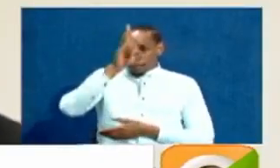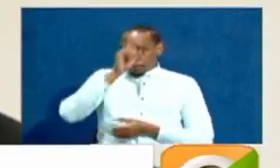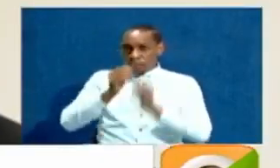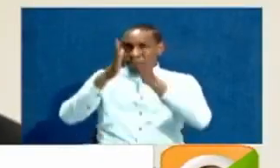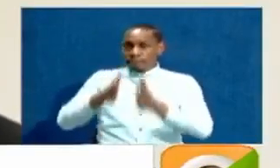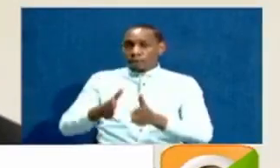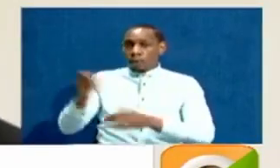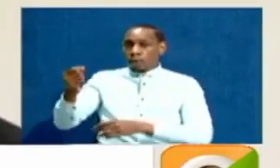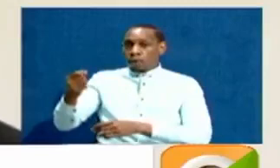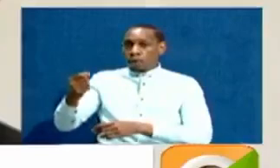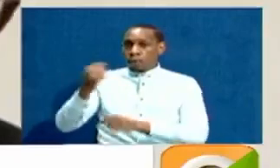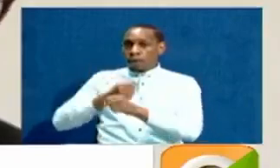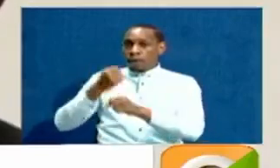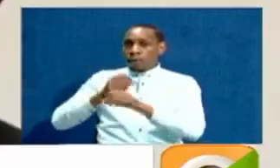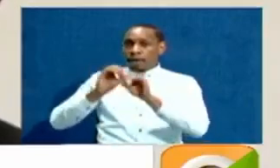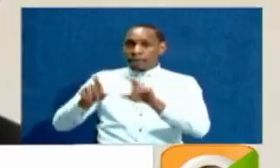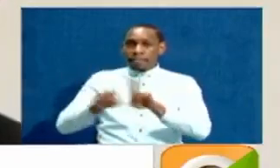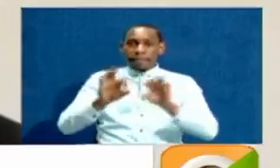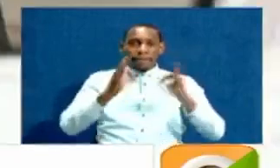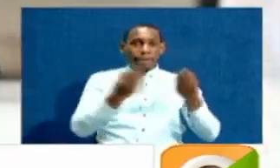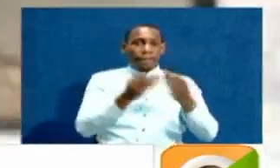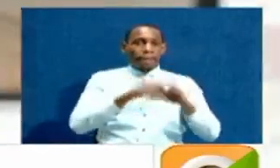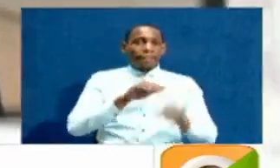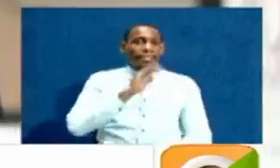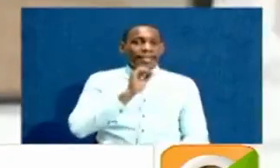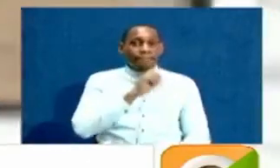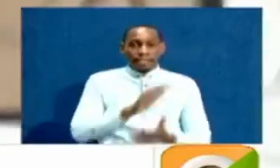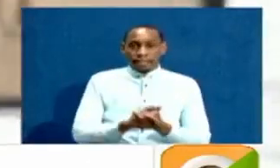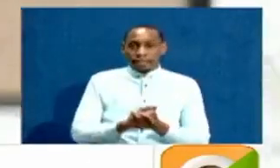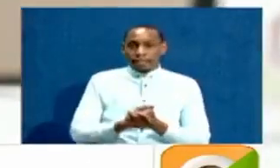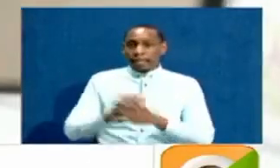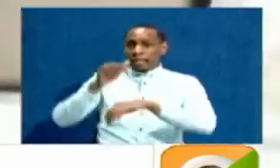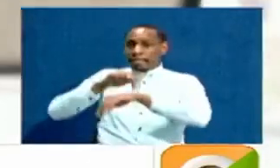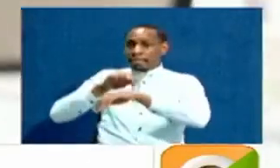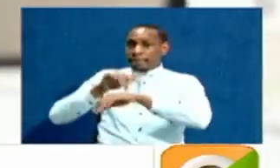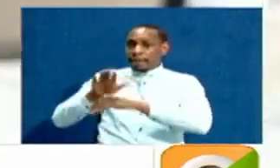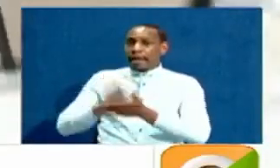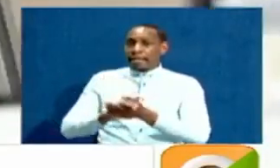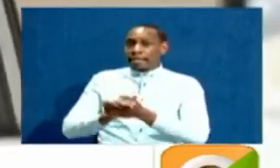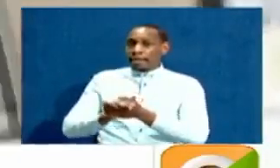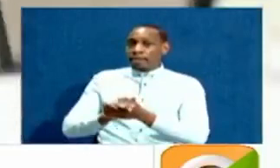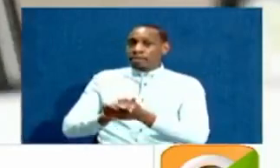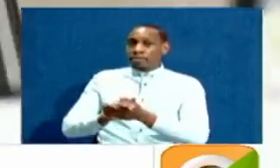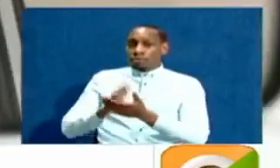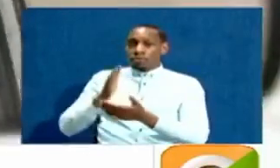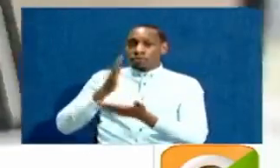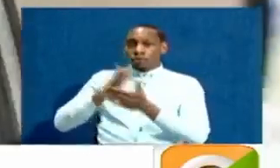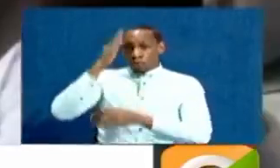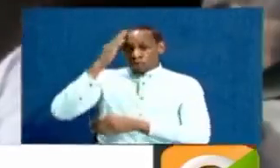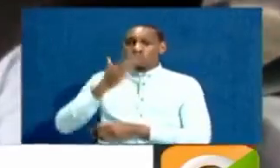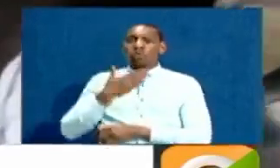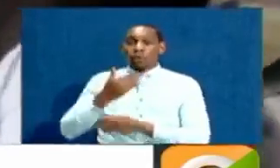we lost livelihoods and we also lost loved ones. From an early age, Wambui knew he wanted to